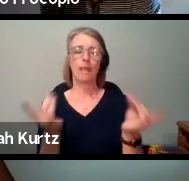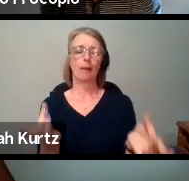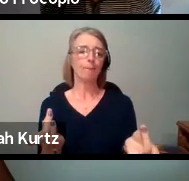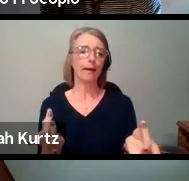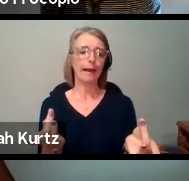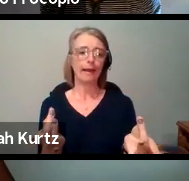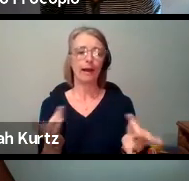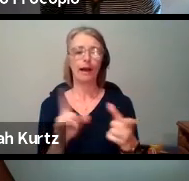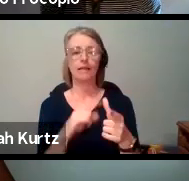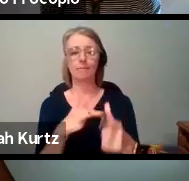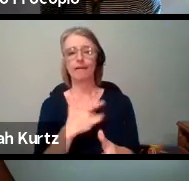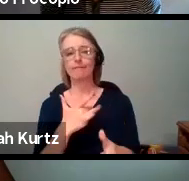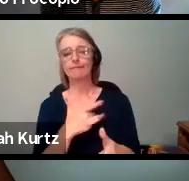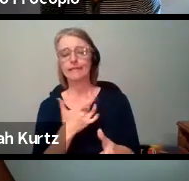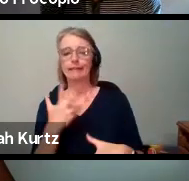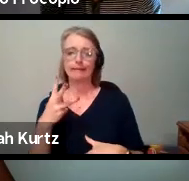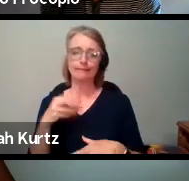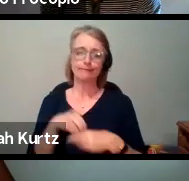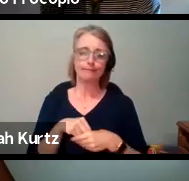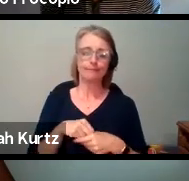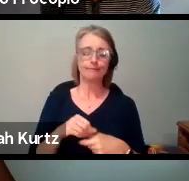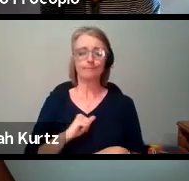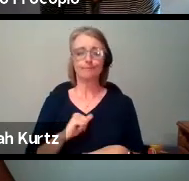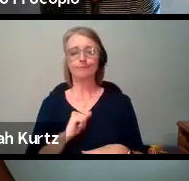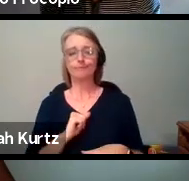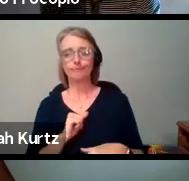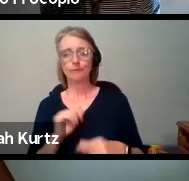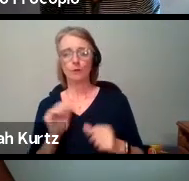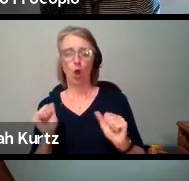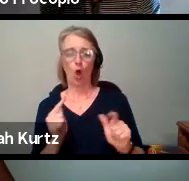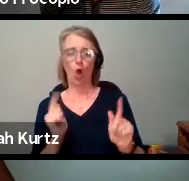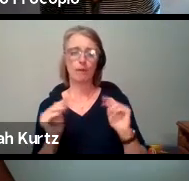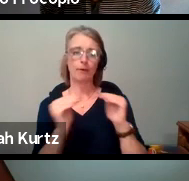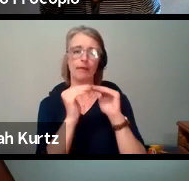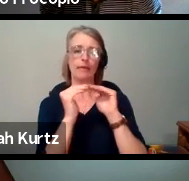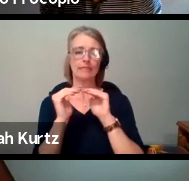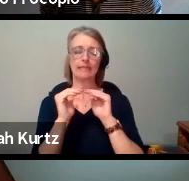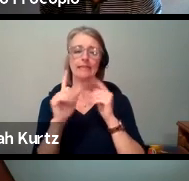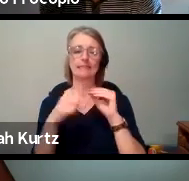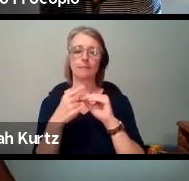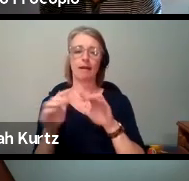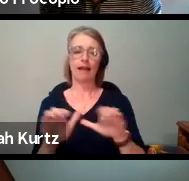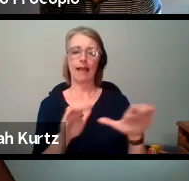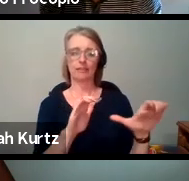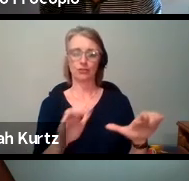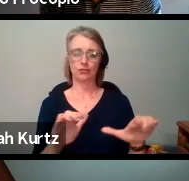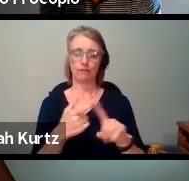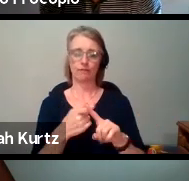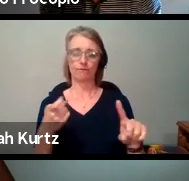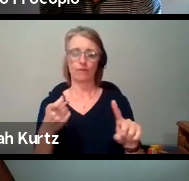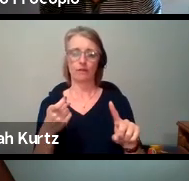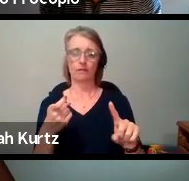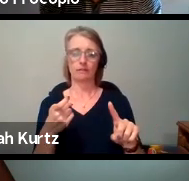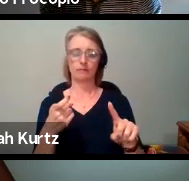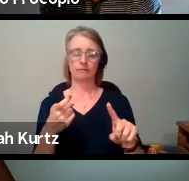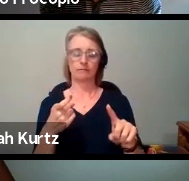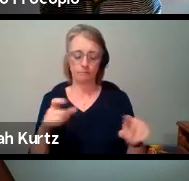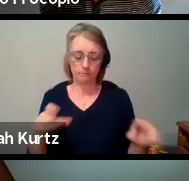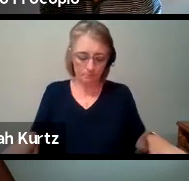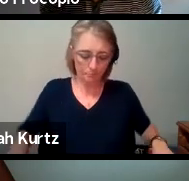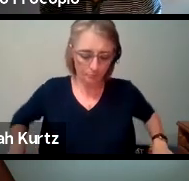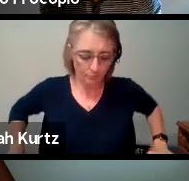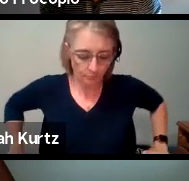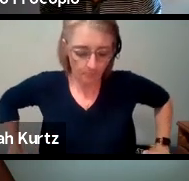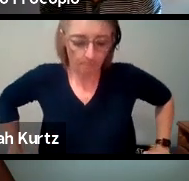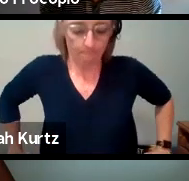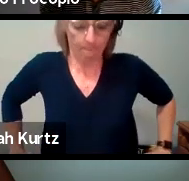about just feeling within yourself that you think that all people are equal. It's about action. And this is from Beverly Daniel Tatum, and I think a lot of you